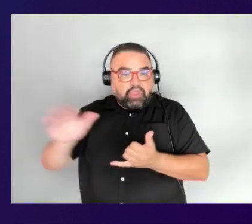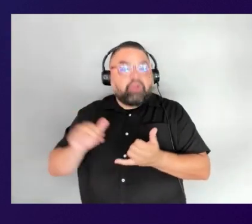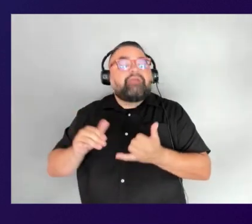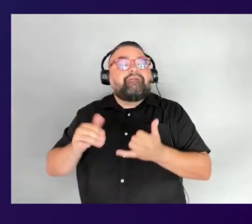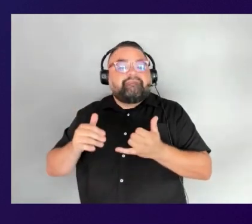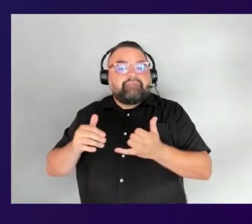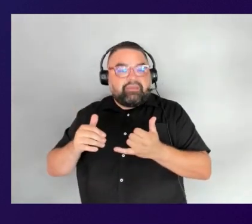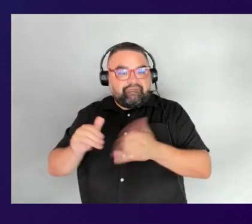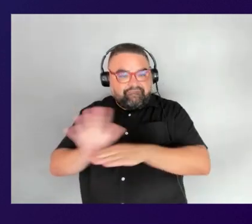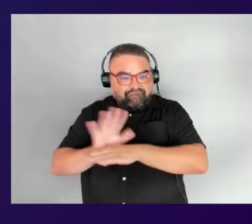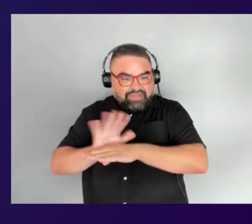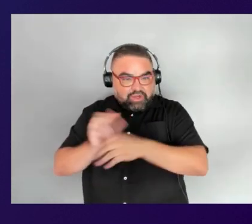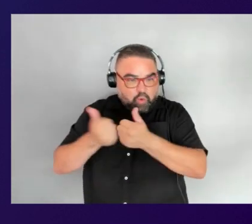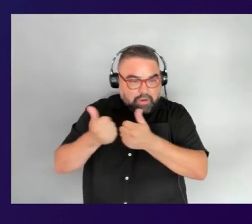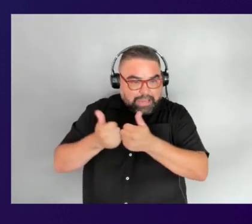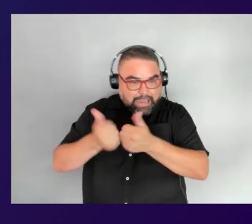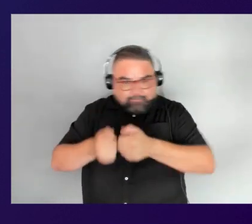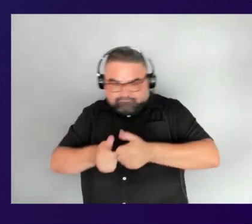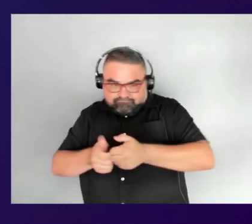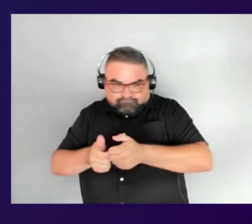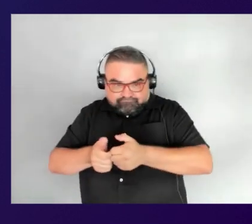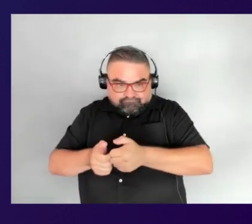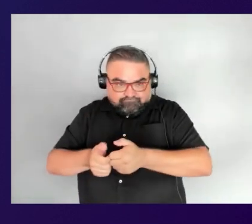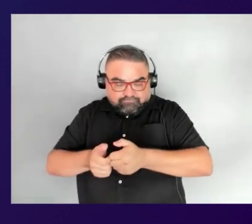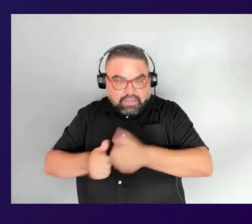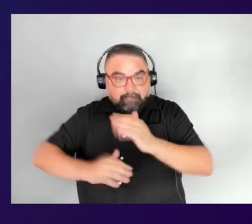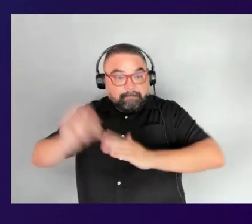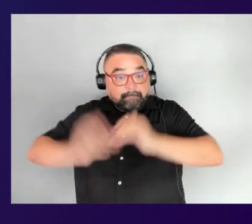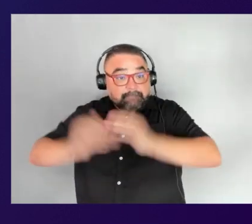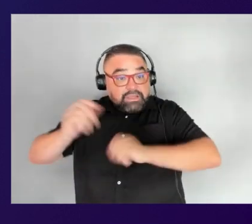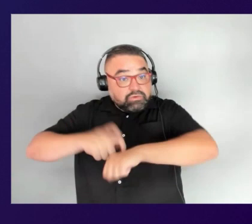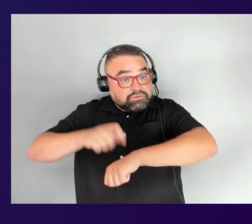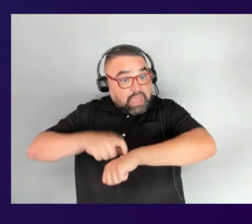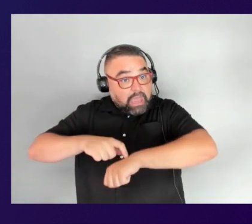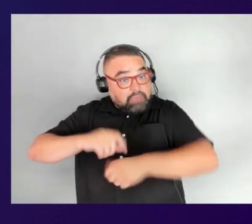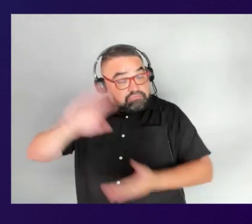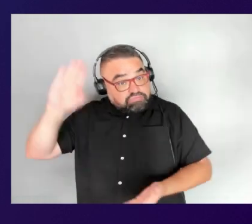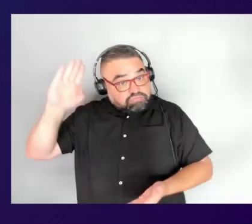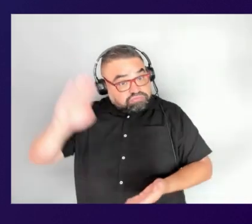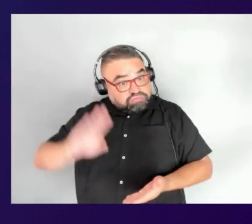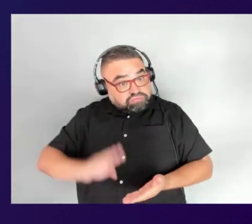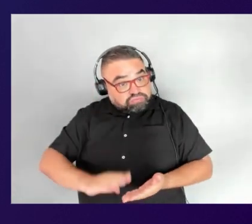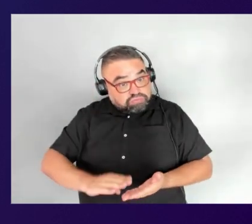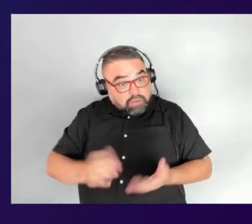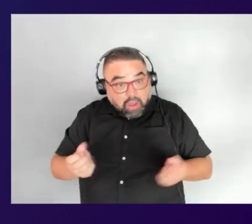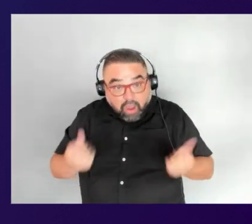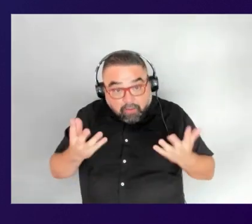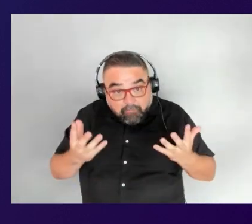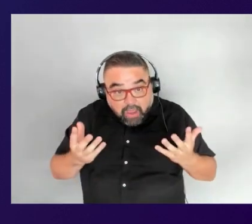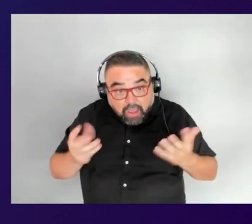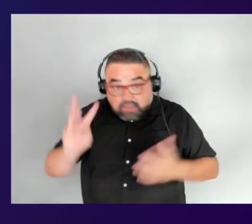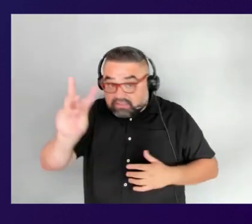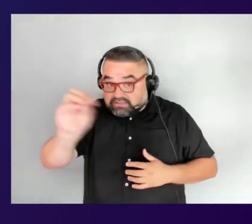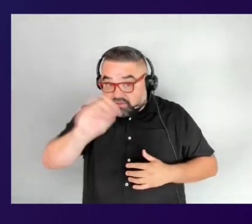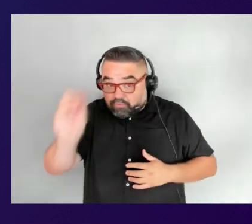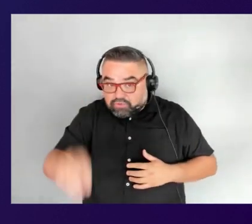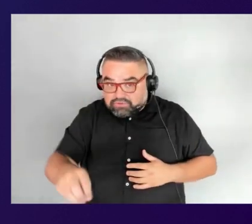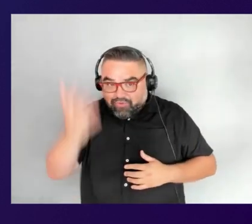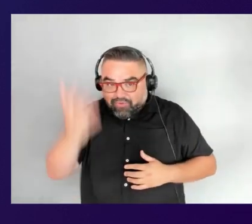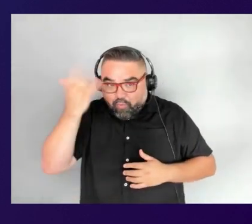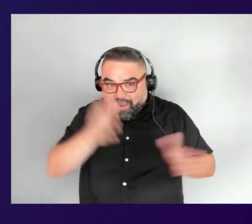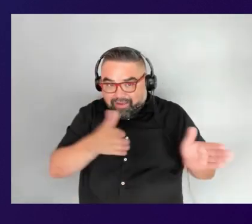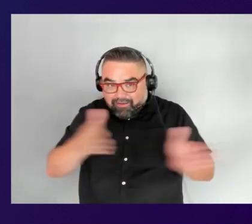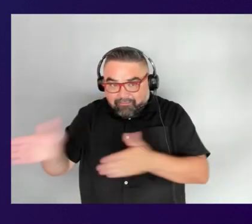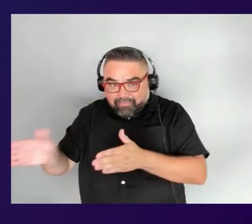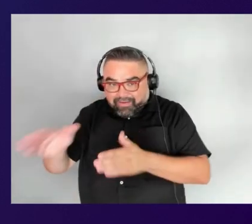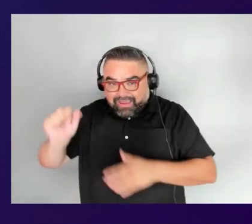Their workload is a video game build environment. They're able to reduce their build times by 60% by moving to Amazon FSx for